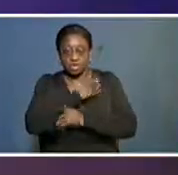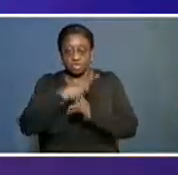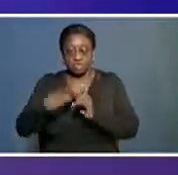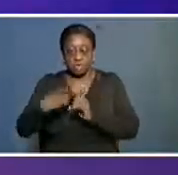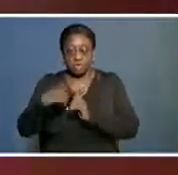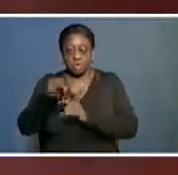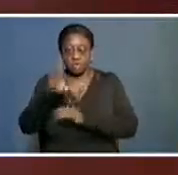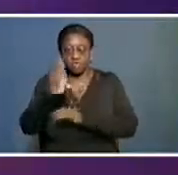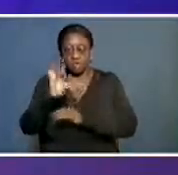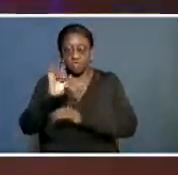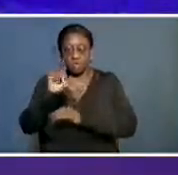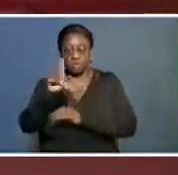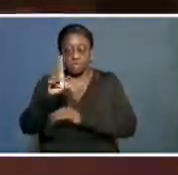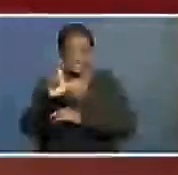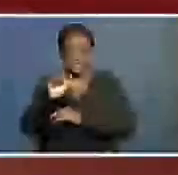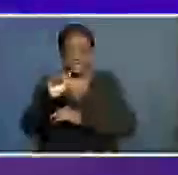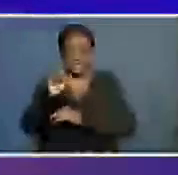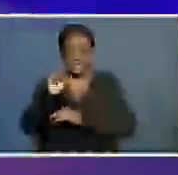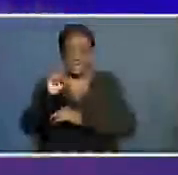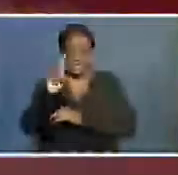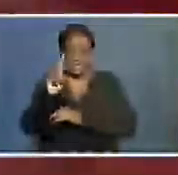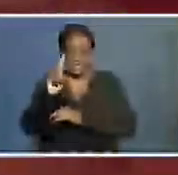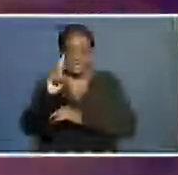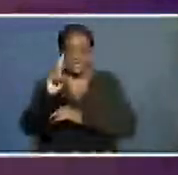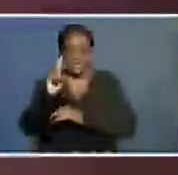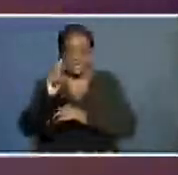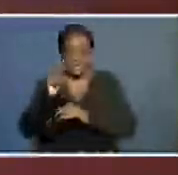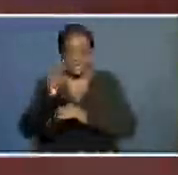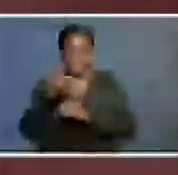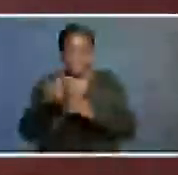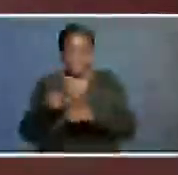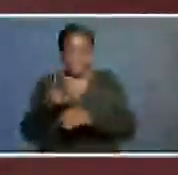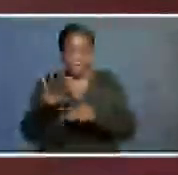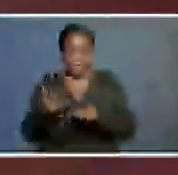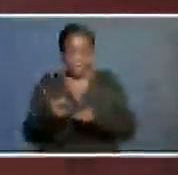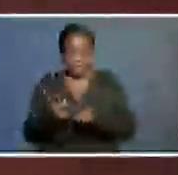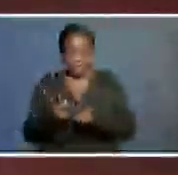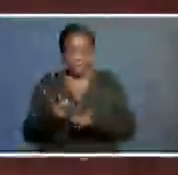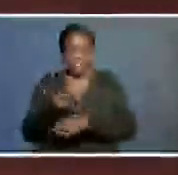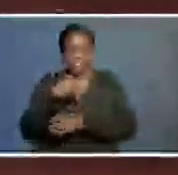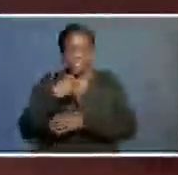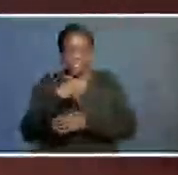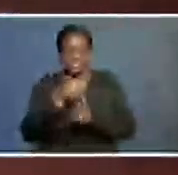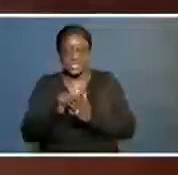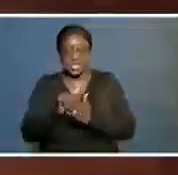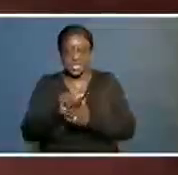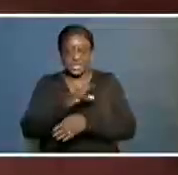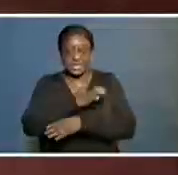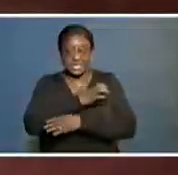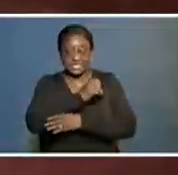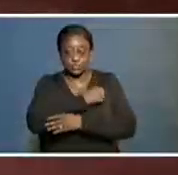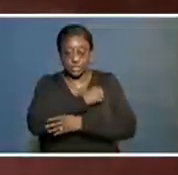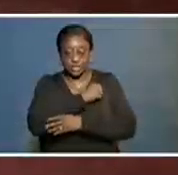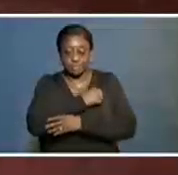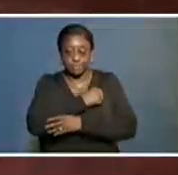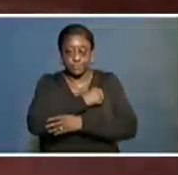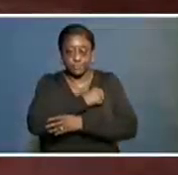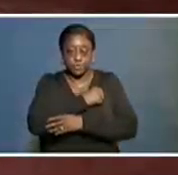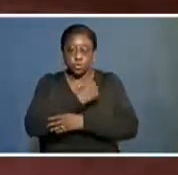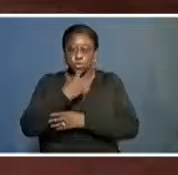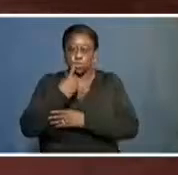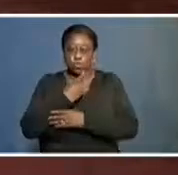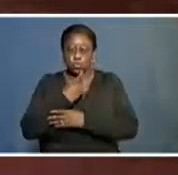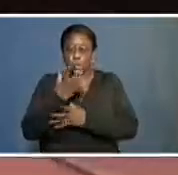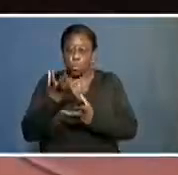Park East. The tragedy prompting a call from Agriculture and Marine Resources Minister, the Honorable Clay Sweeting, for pet owners